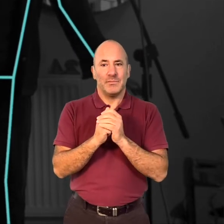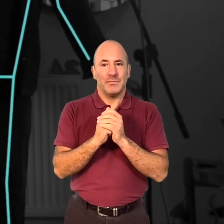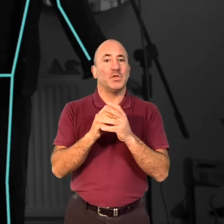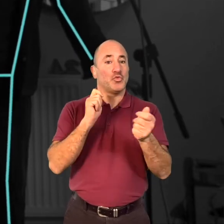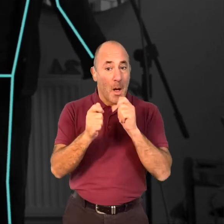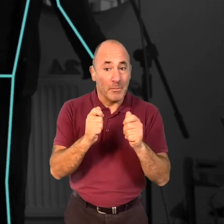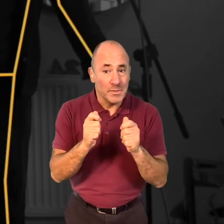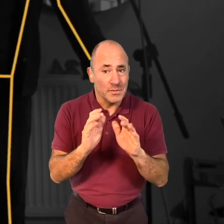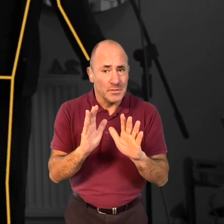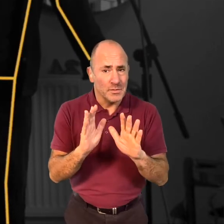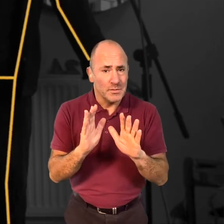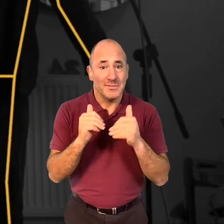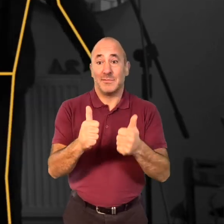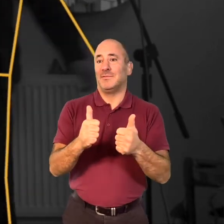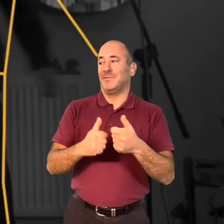Drums.